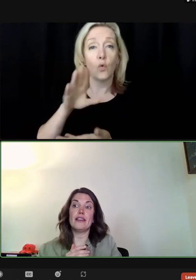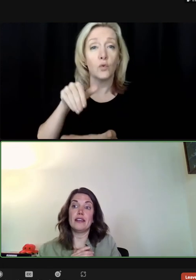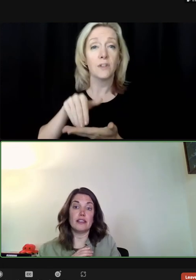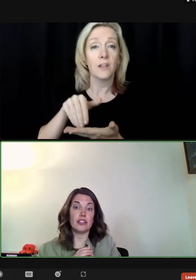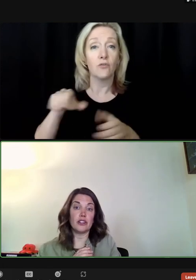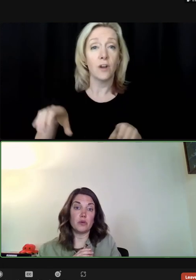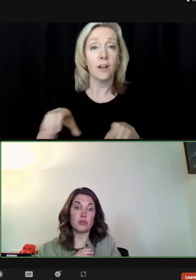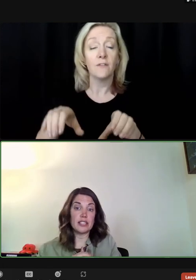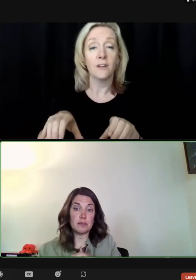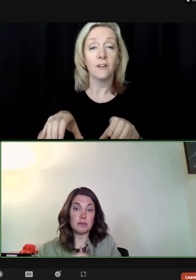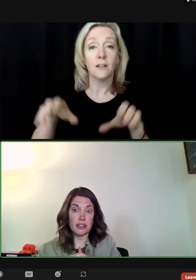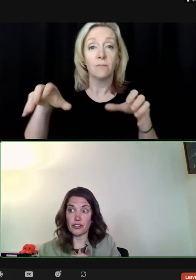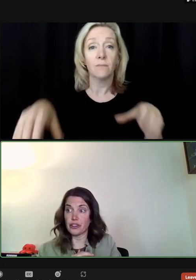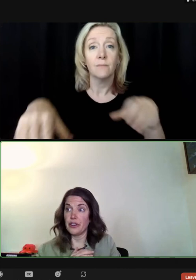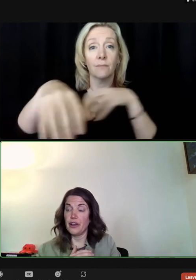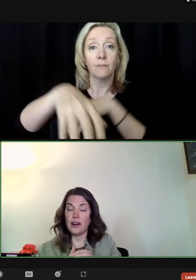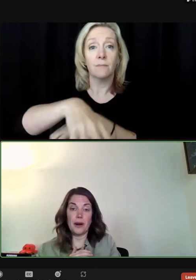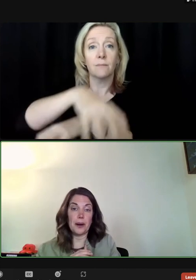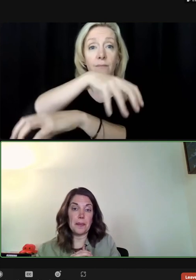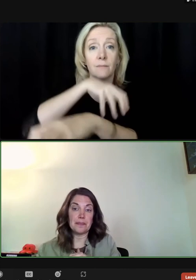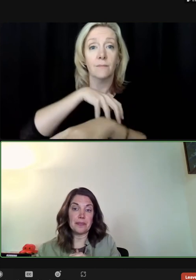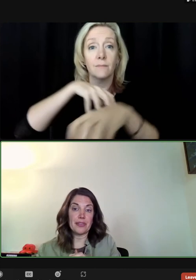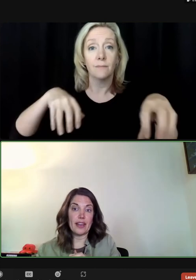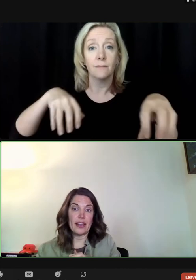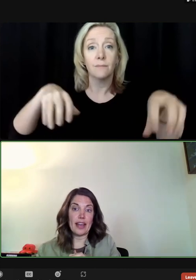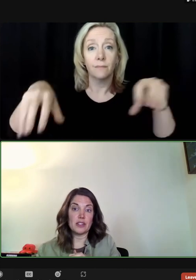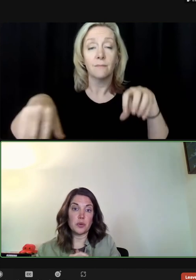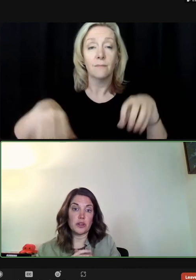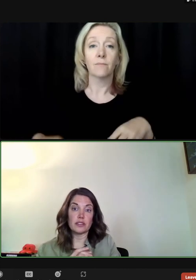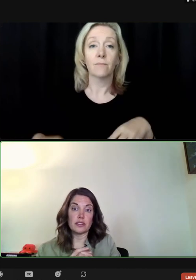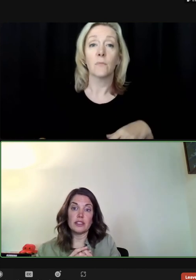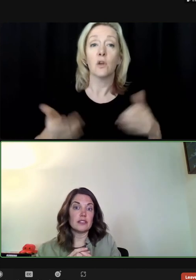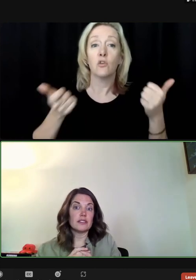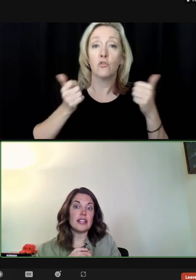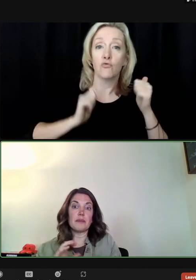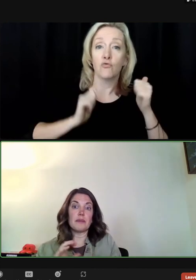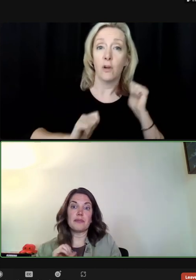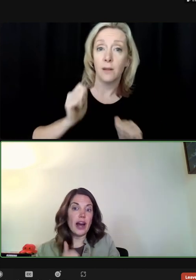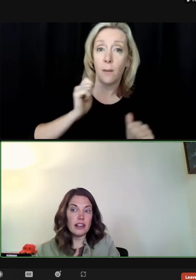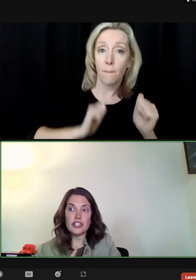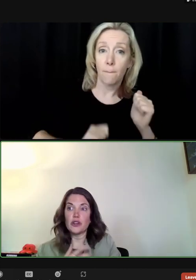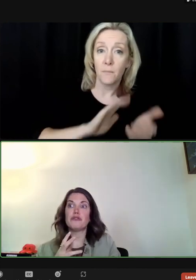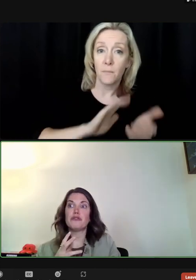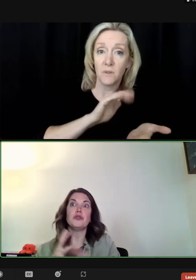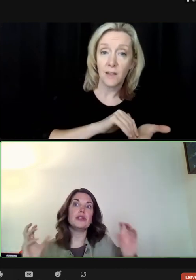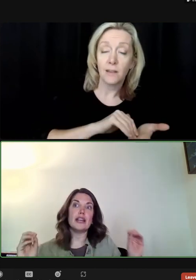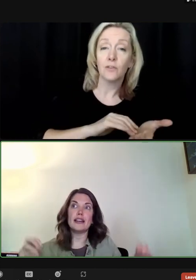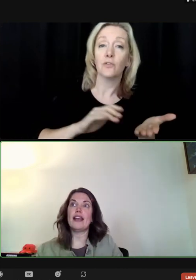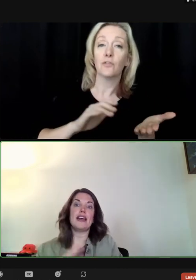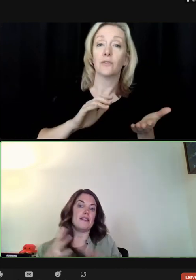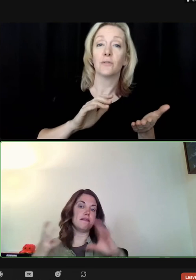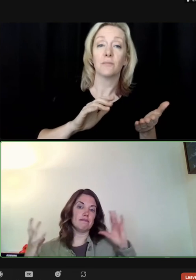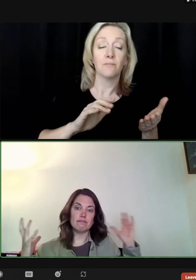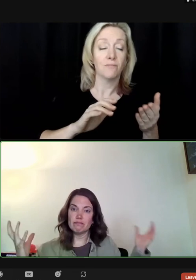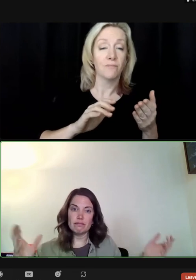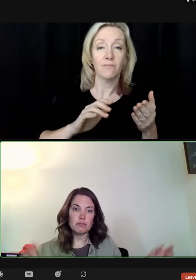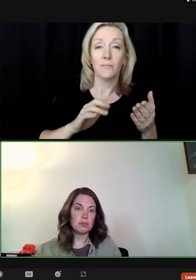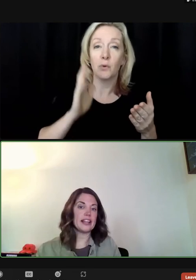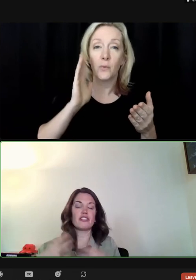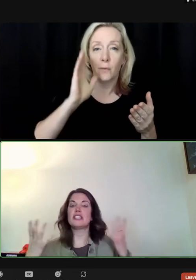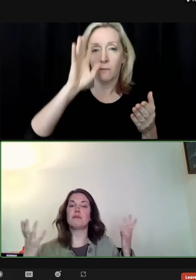playing in the dress up center, and we're setting up the house, the food